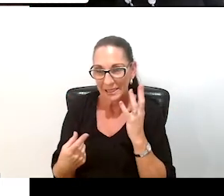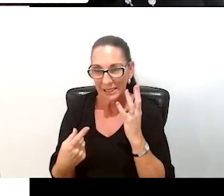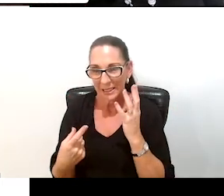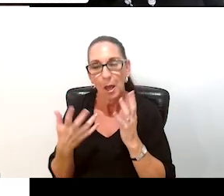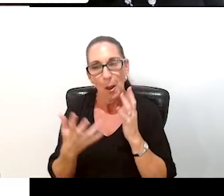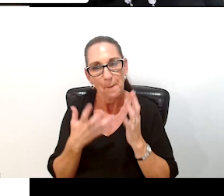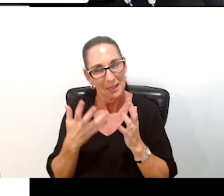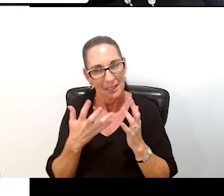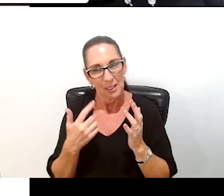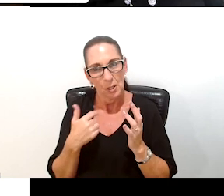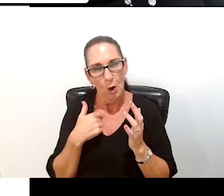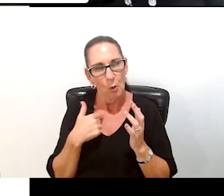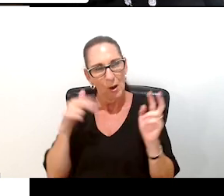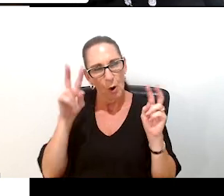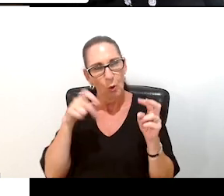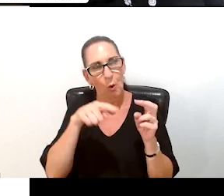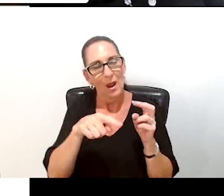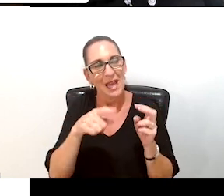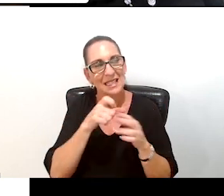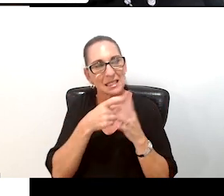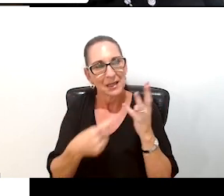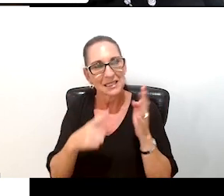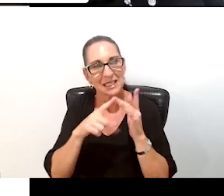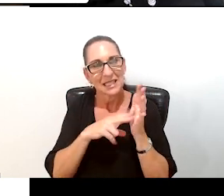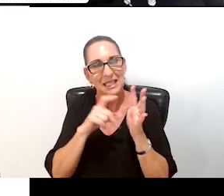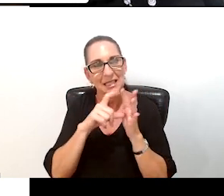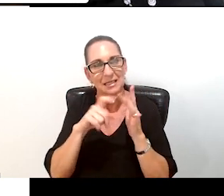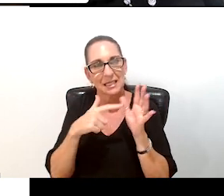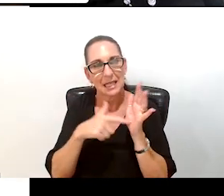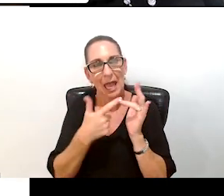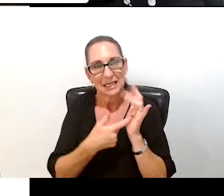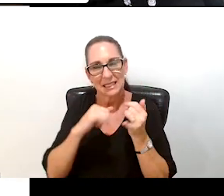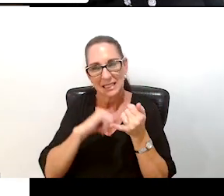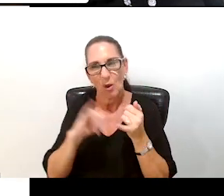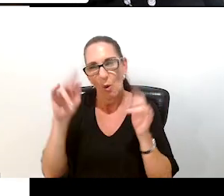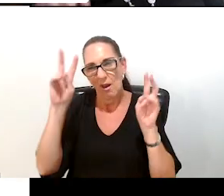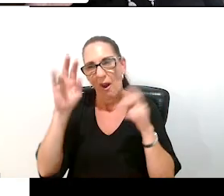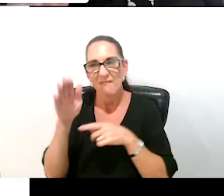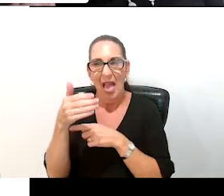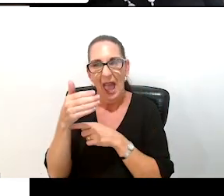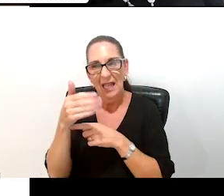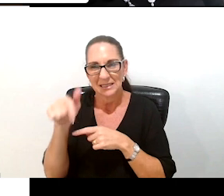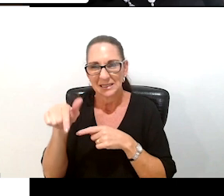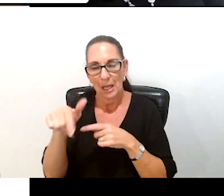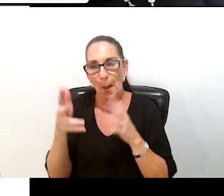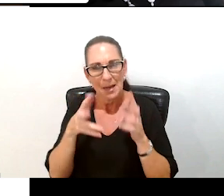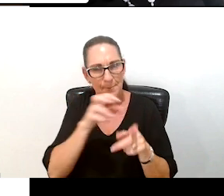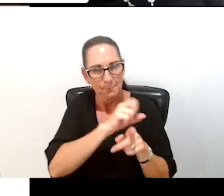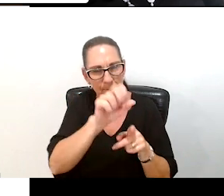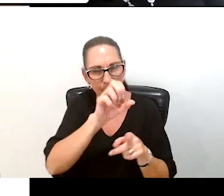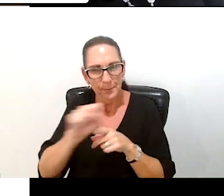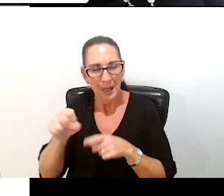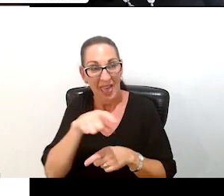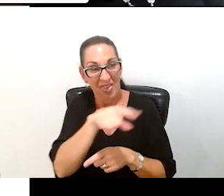what we've called about the disability indicators, or these are, another word is to say flags that show that that data is